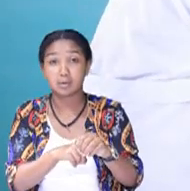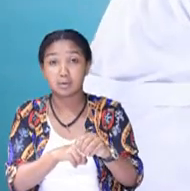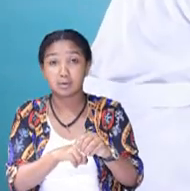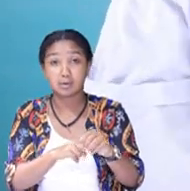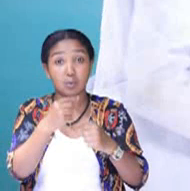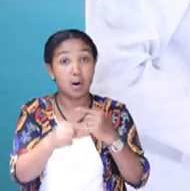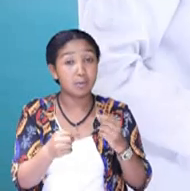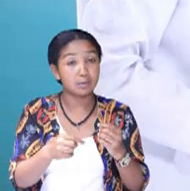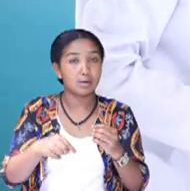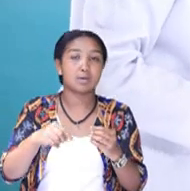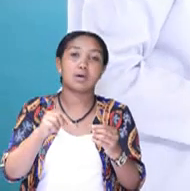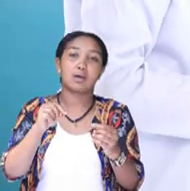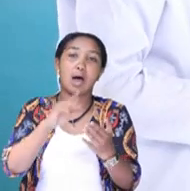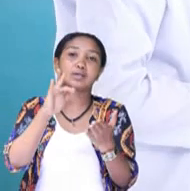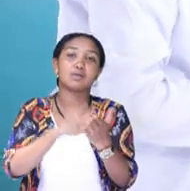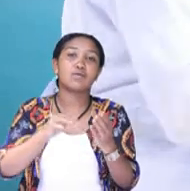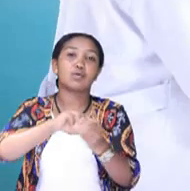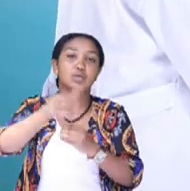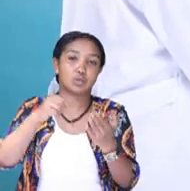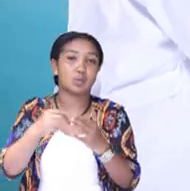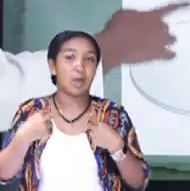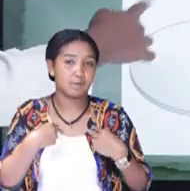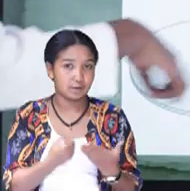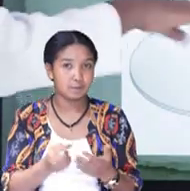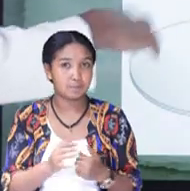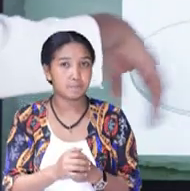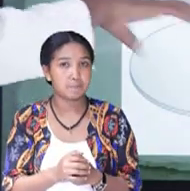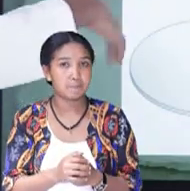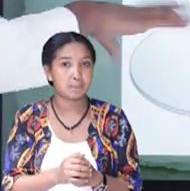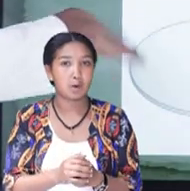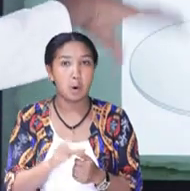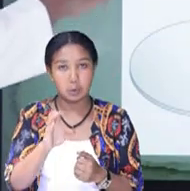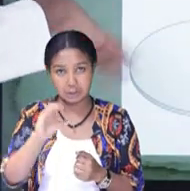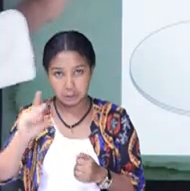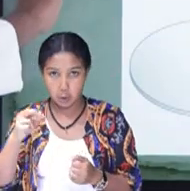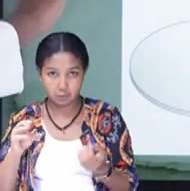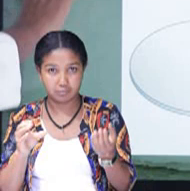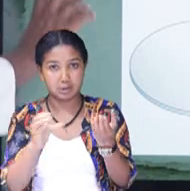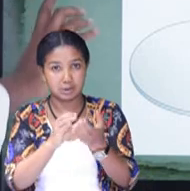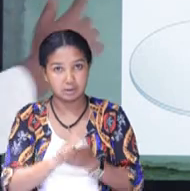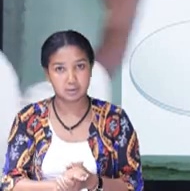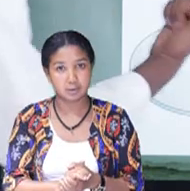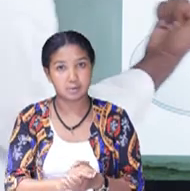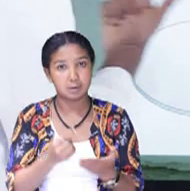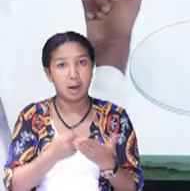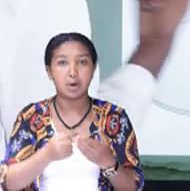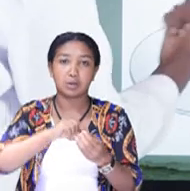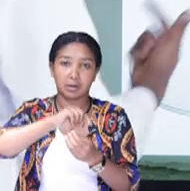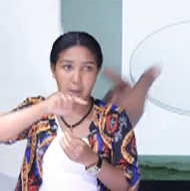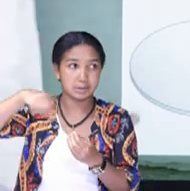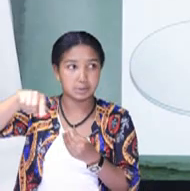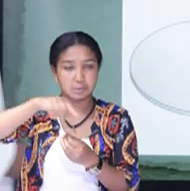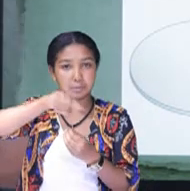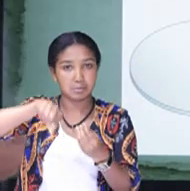the axis of rotation. For example, here we have a CD or a disc or a wheel. It might rotate